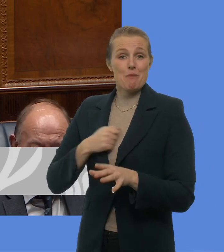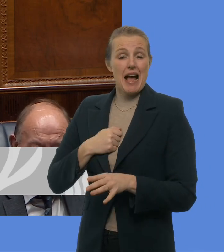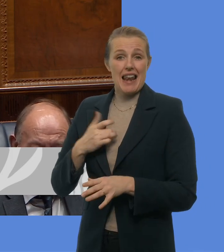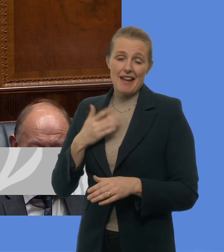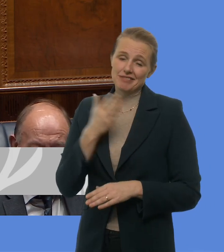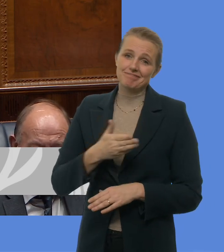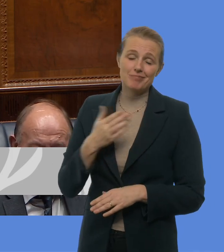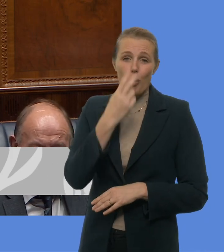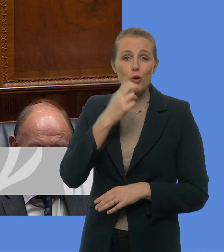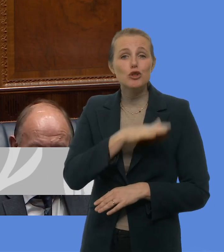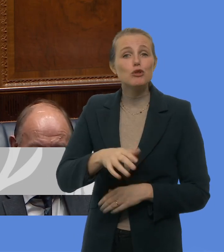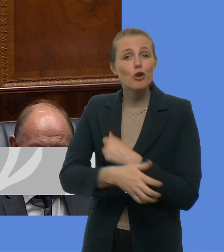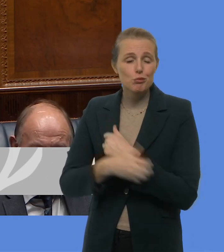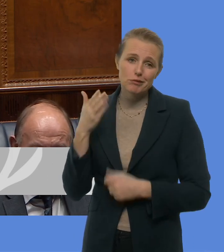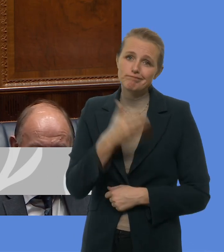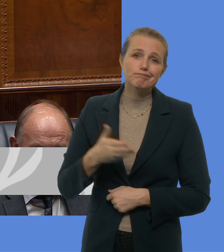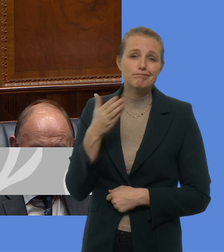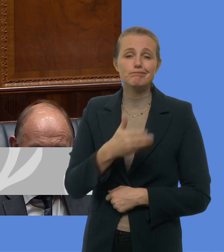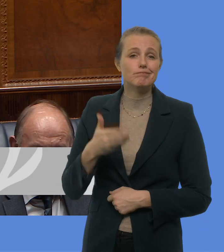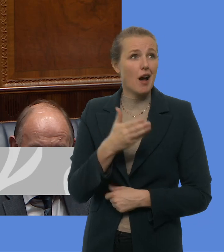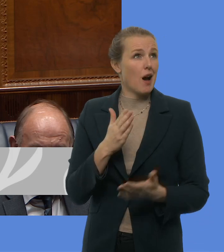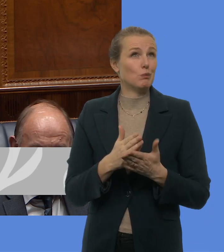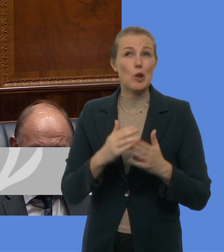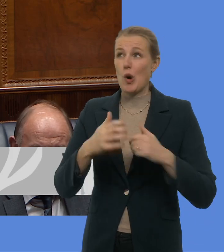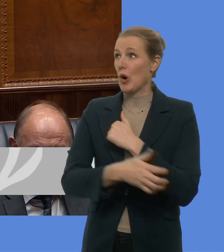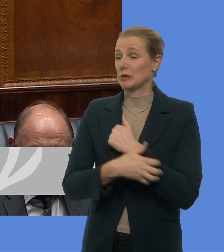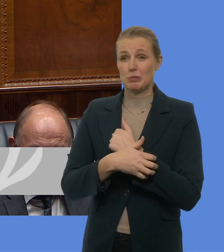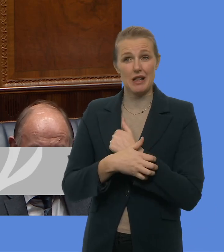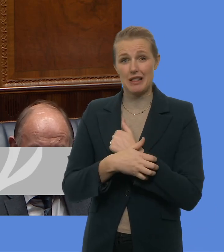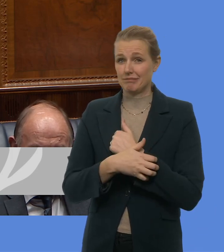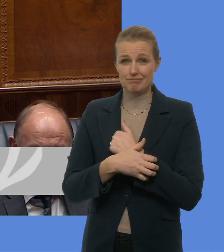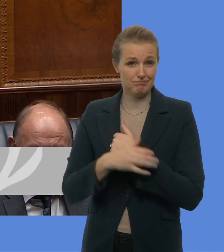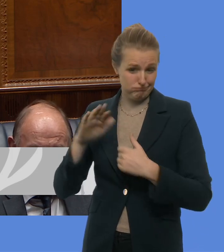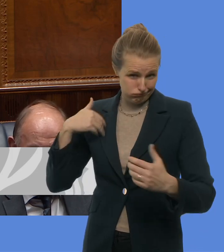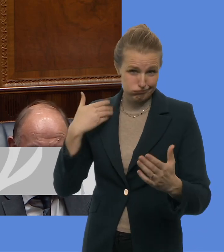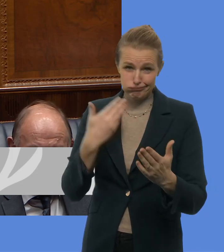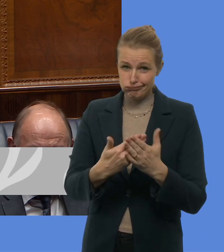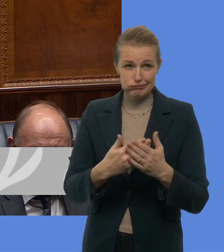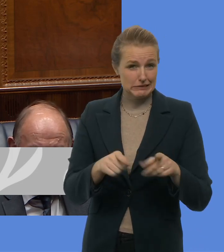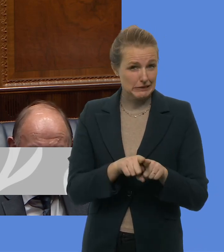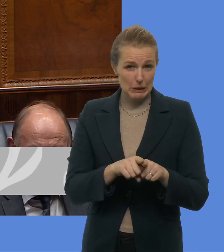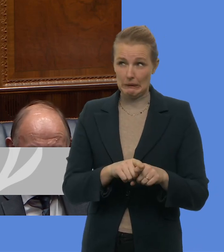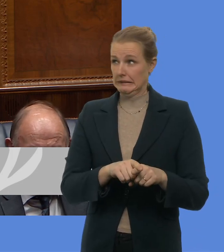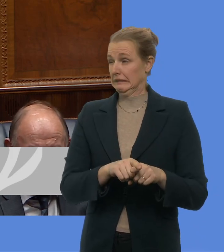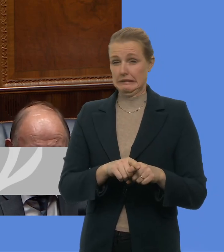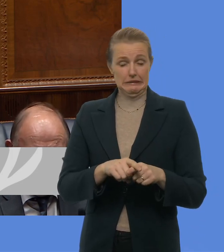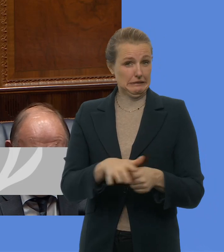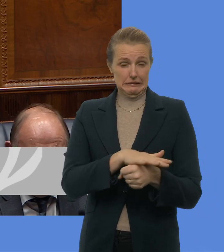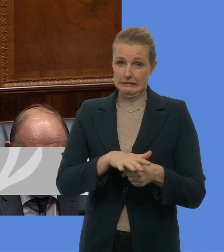Children's Hospital, and the conditions there have not improved significantly since that